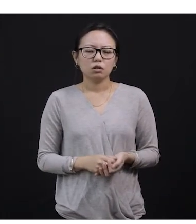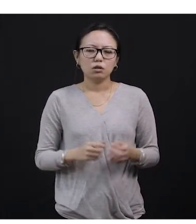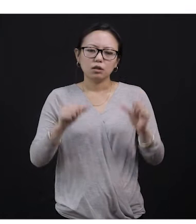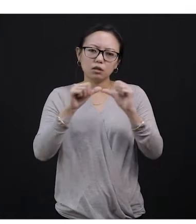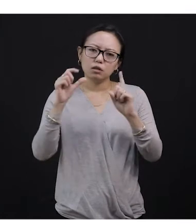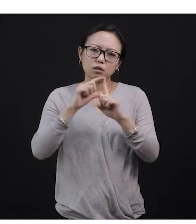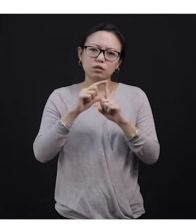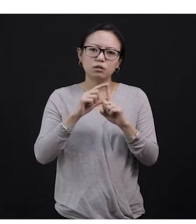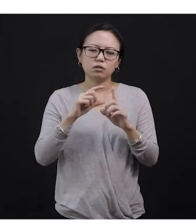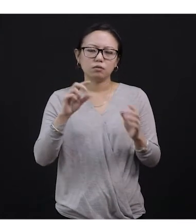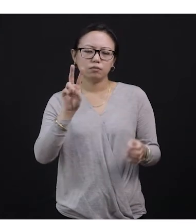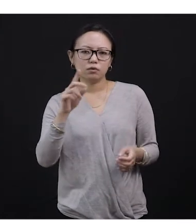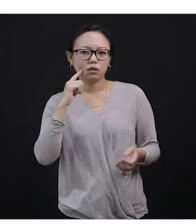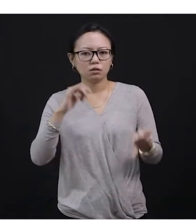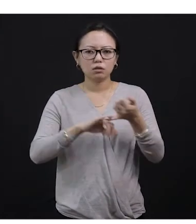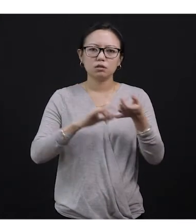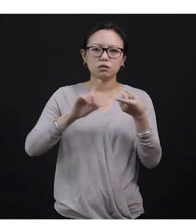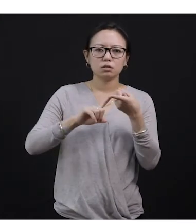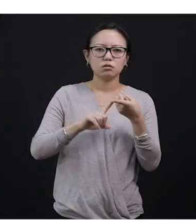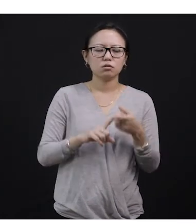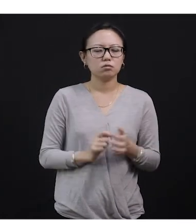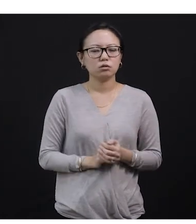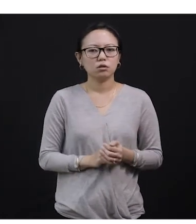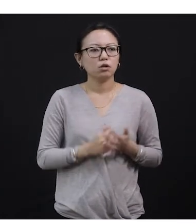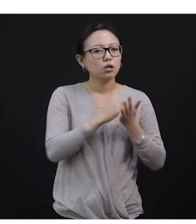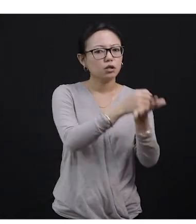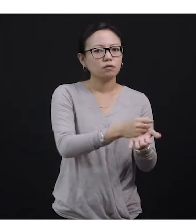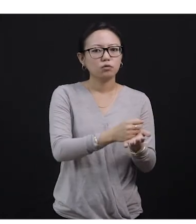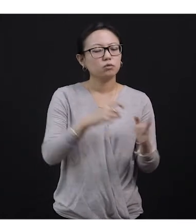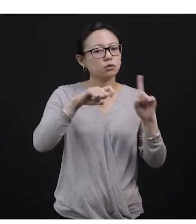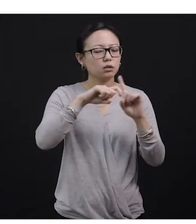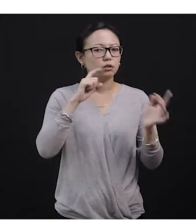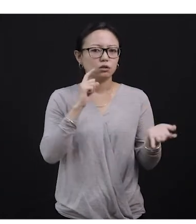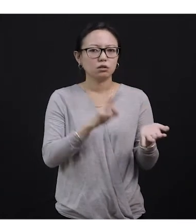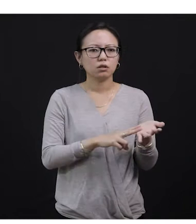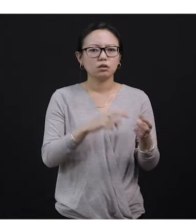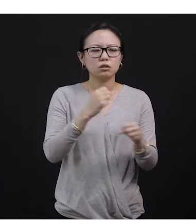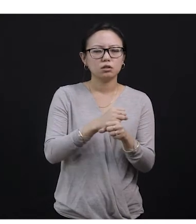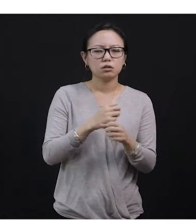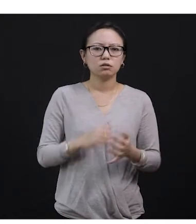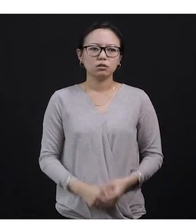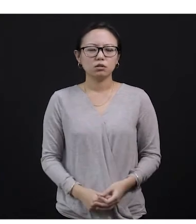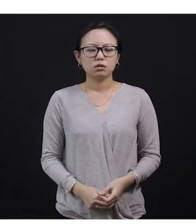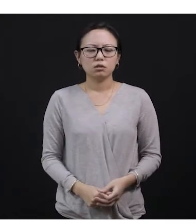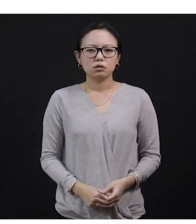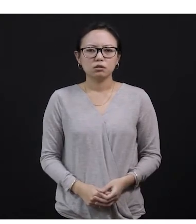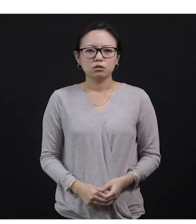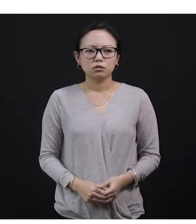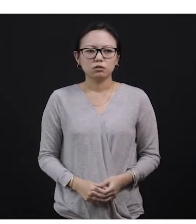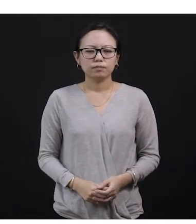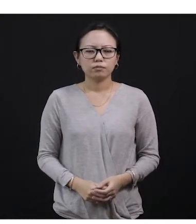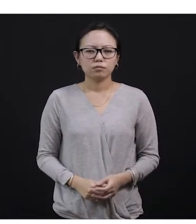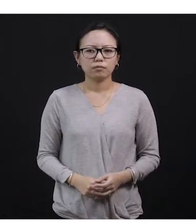to advise the king in the social matters, and the kings who came from the Kshatriya